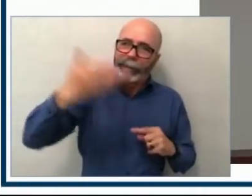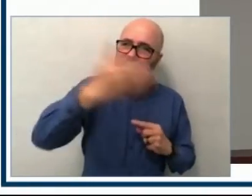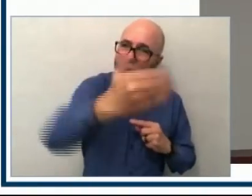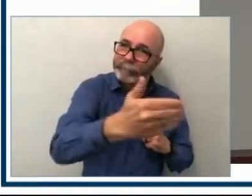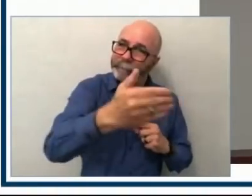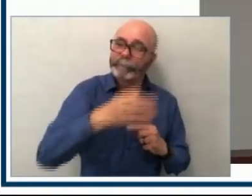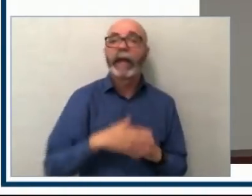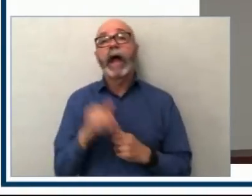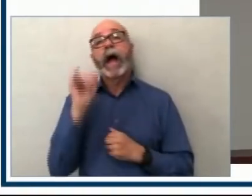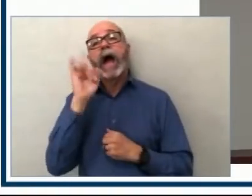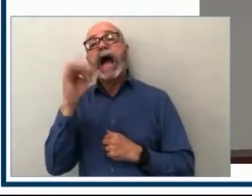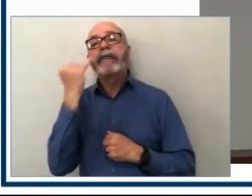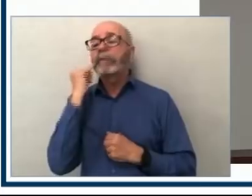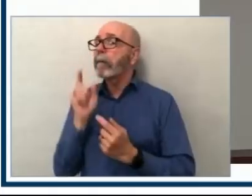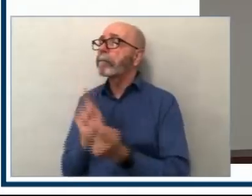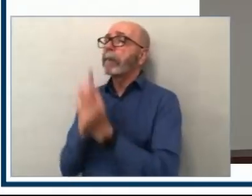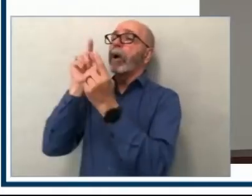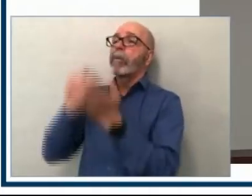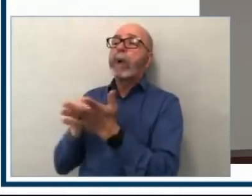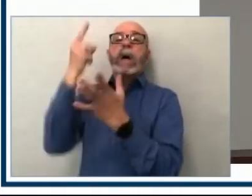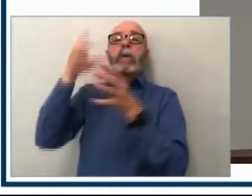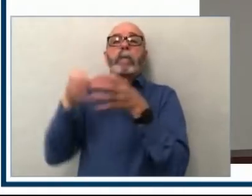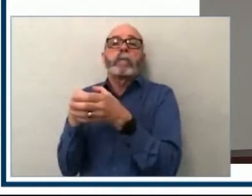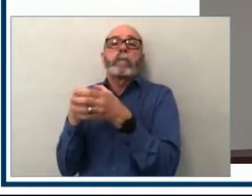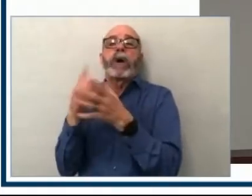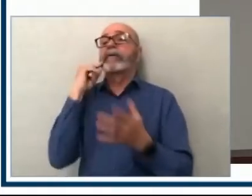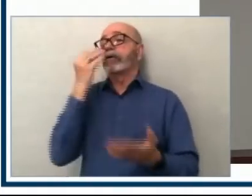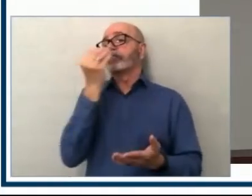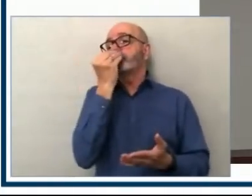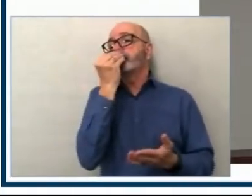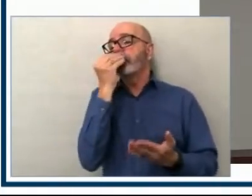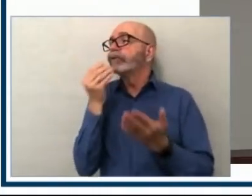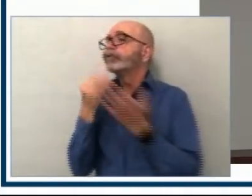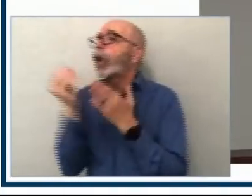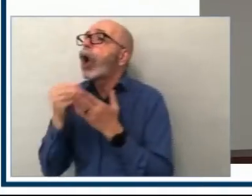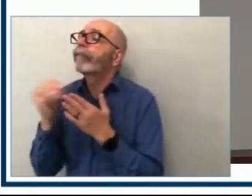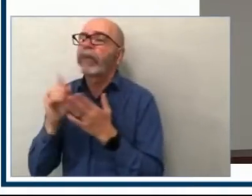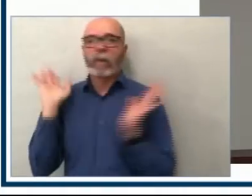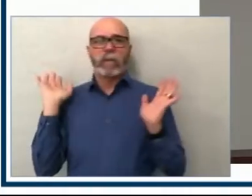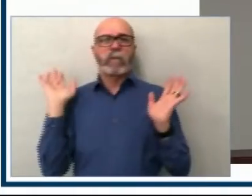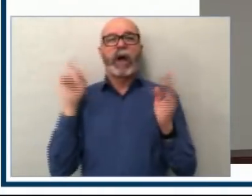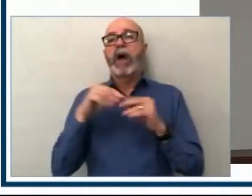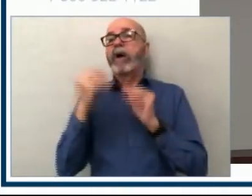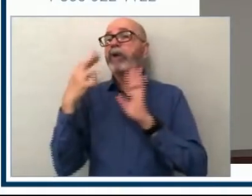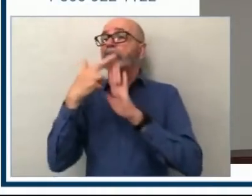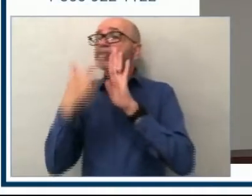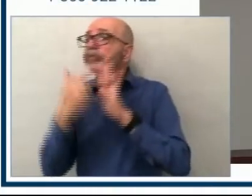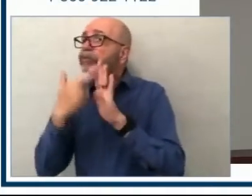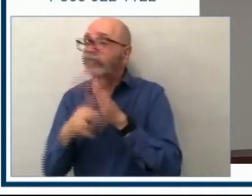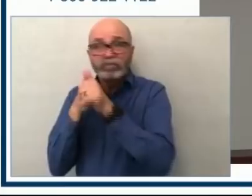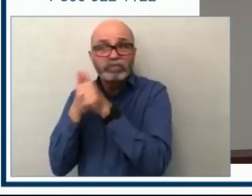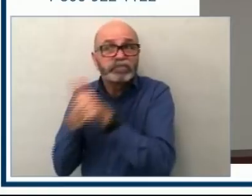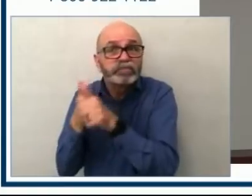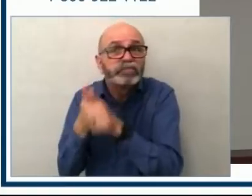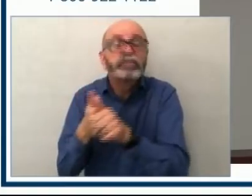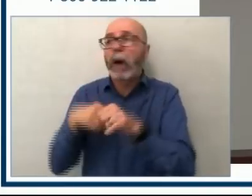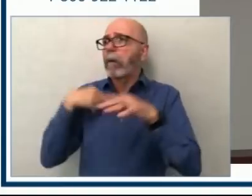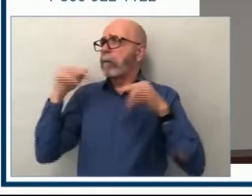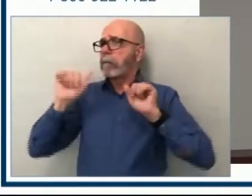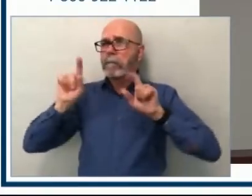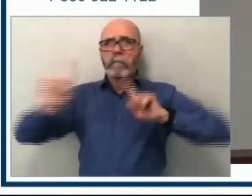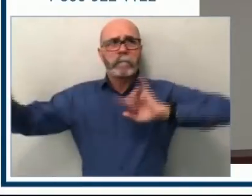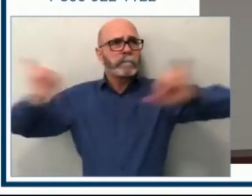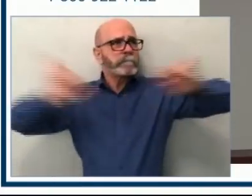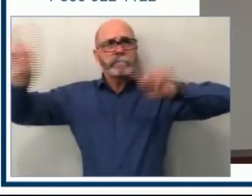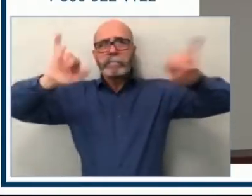to get things like groceries and you're following all the COVID protocols, you're very safe and you may not need regular